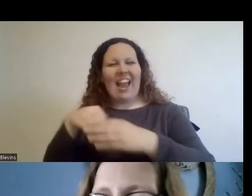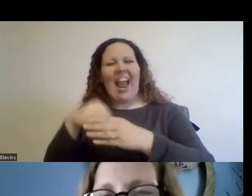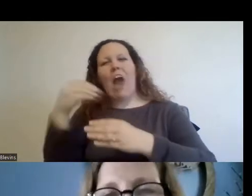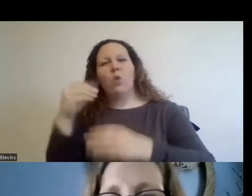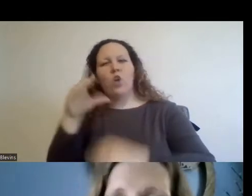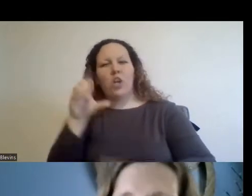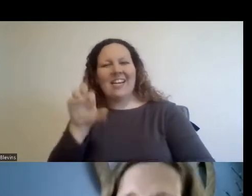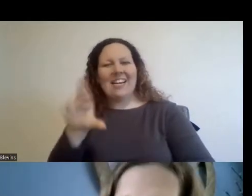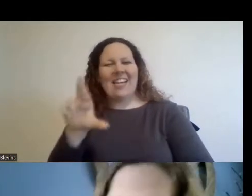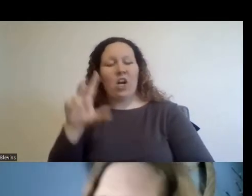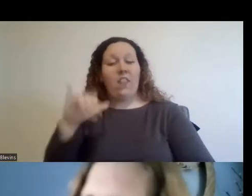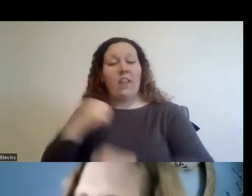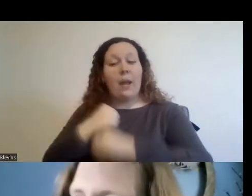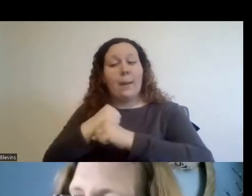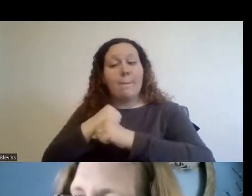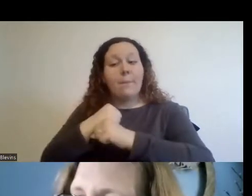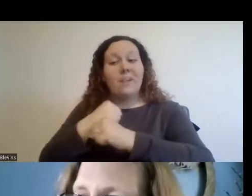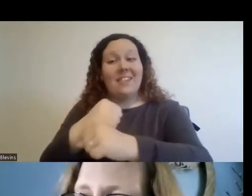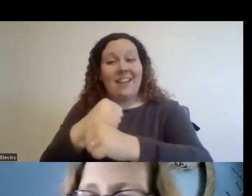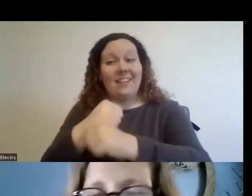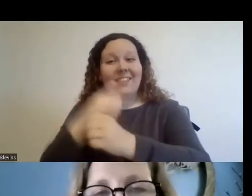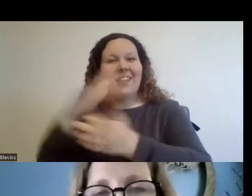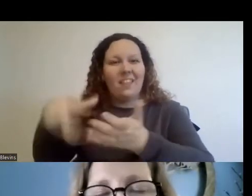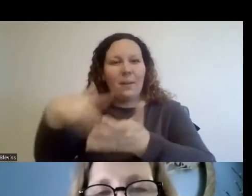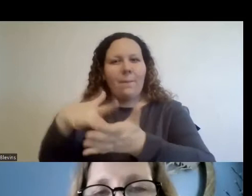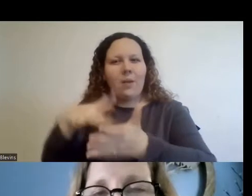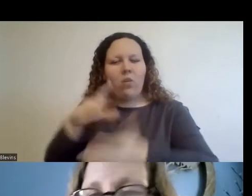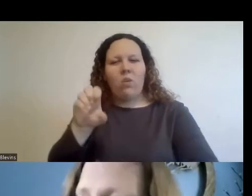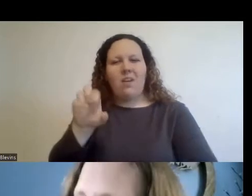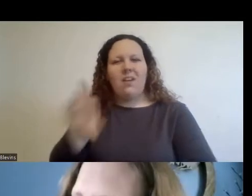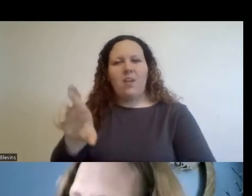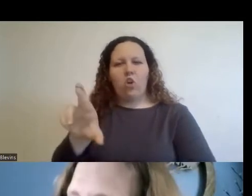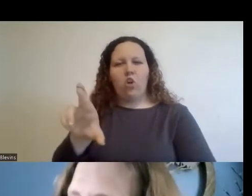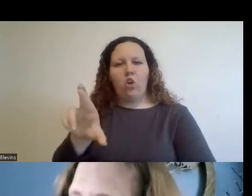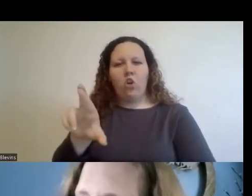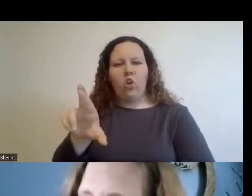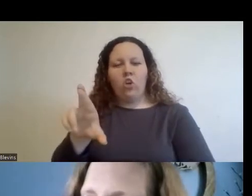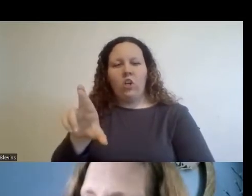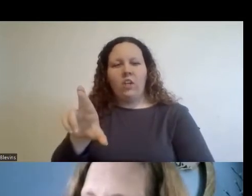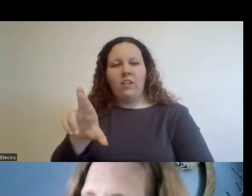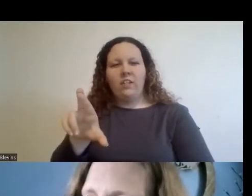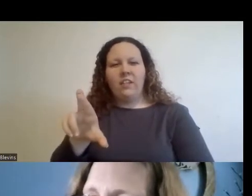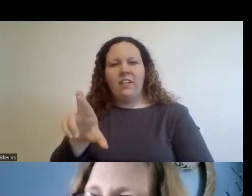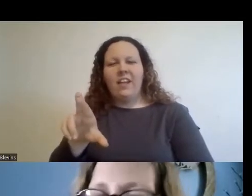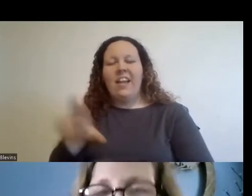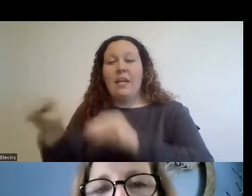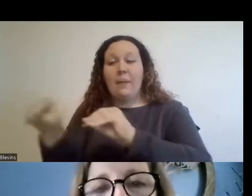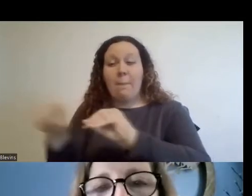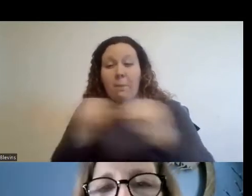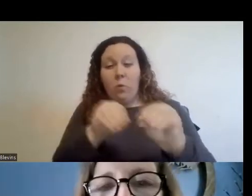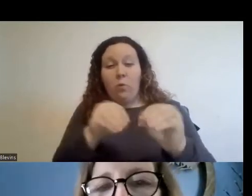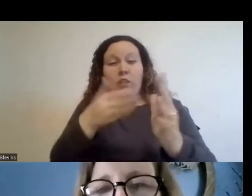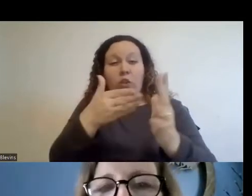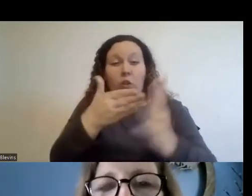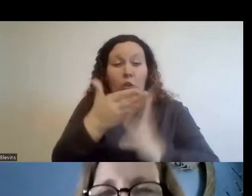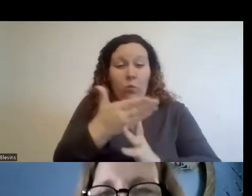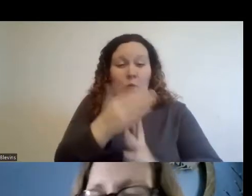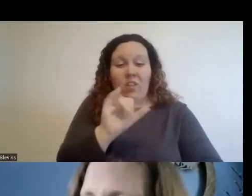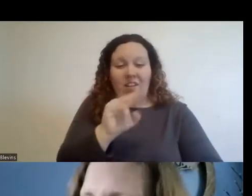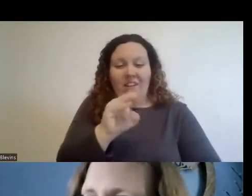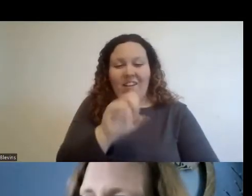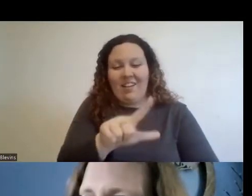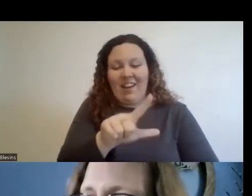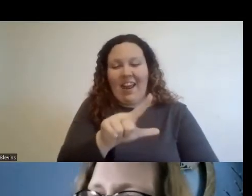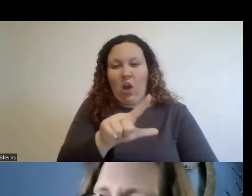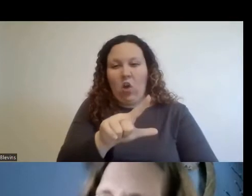to protect the middle ear. It directs sound into the ear canal and enhances